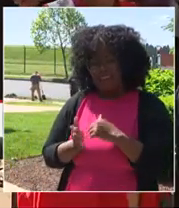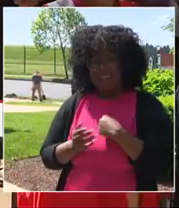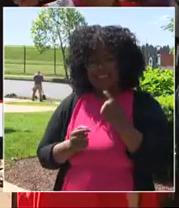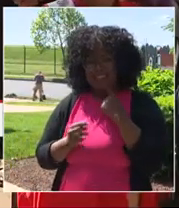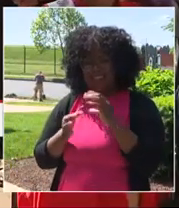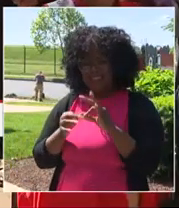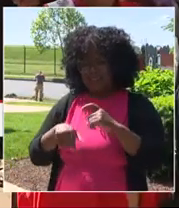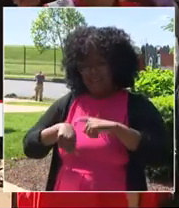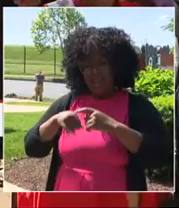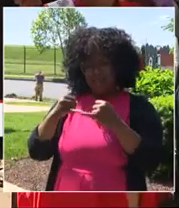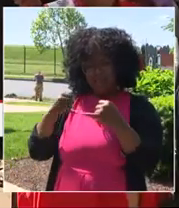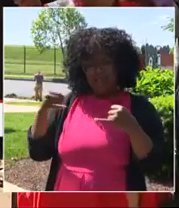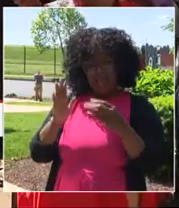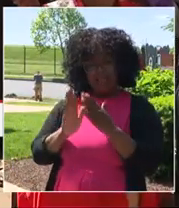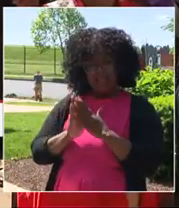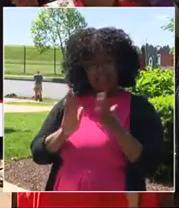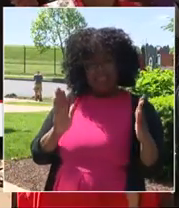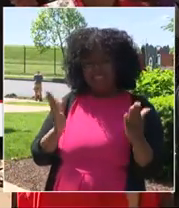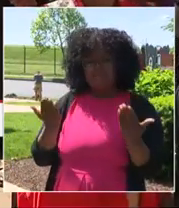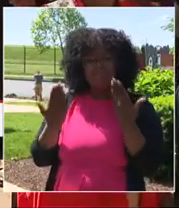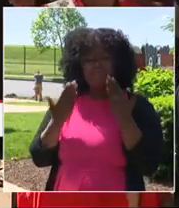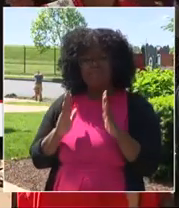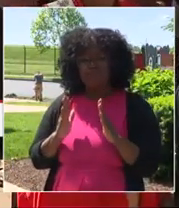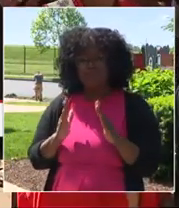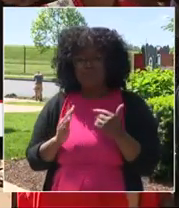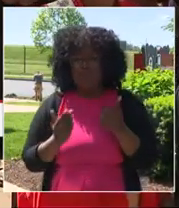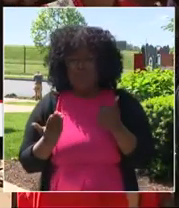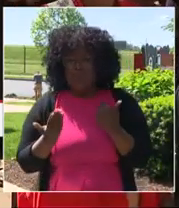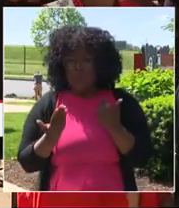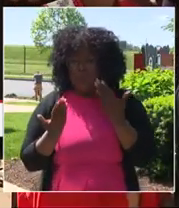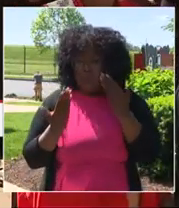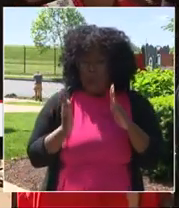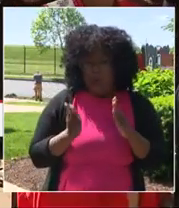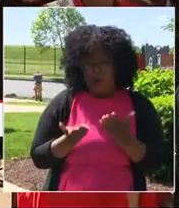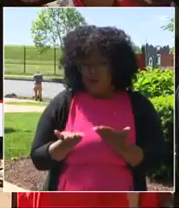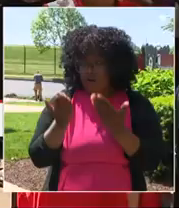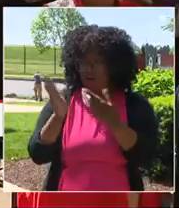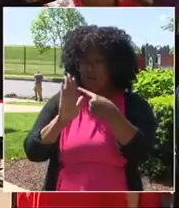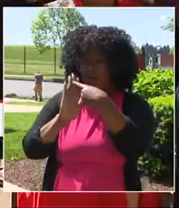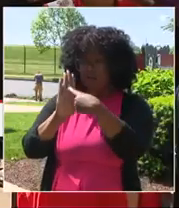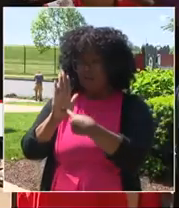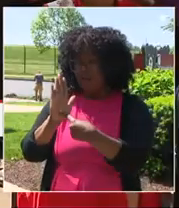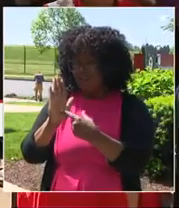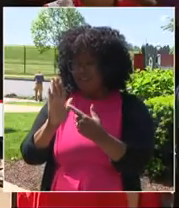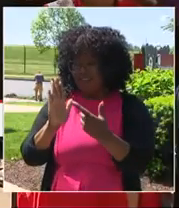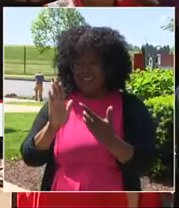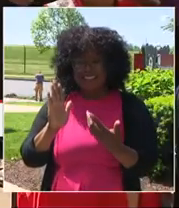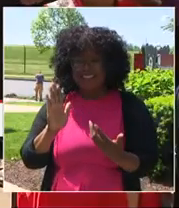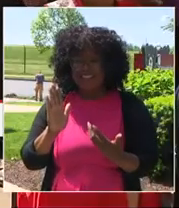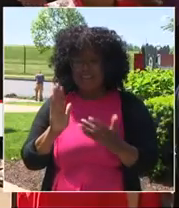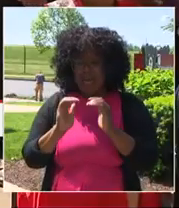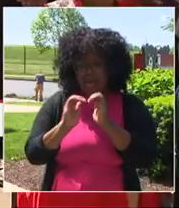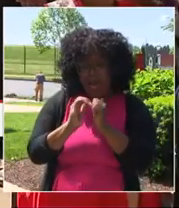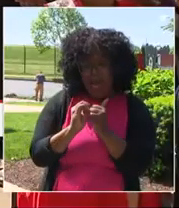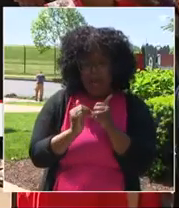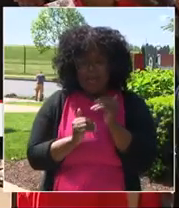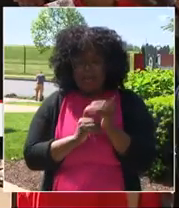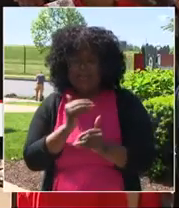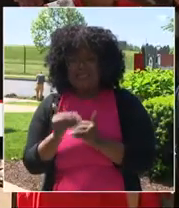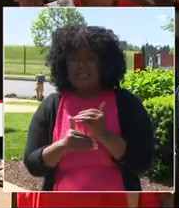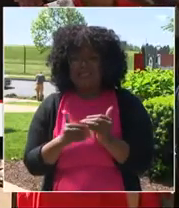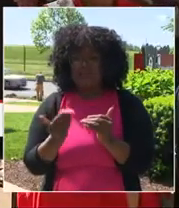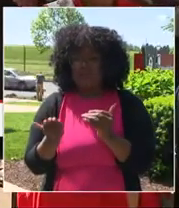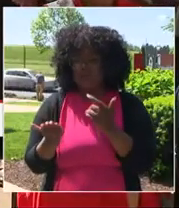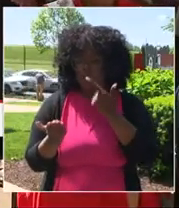because we don't know what the proposal really is or how it's going to end up, and we would have to